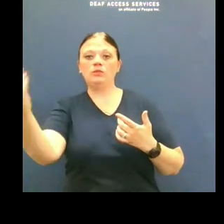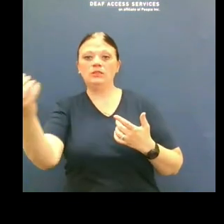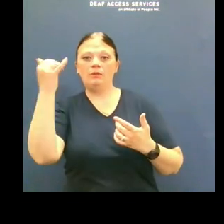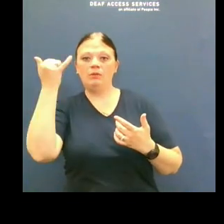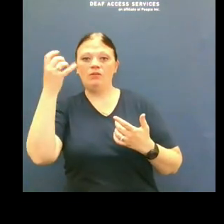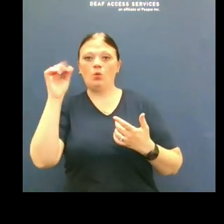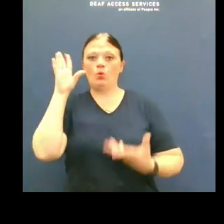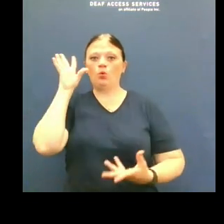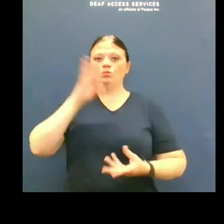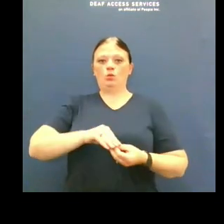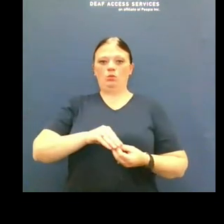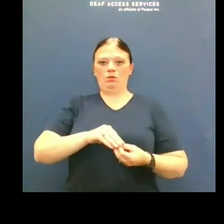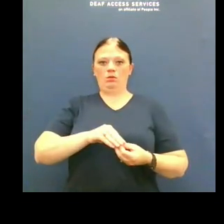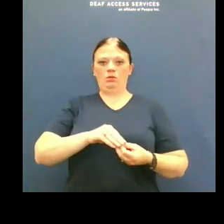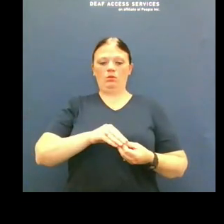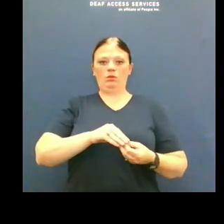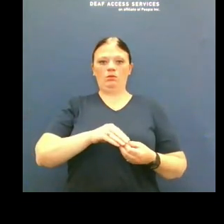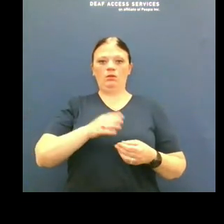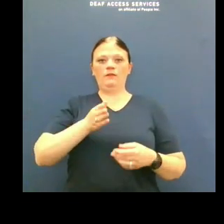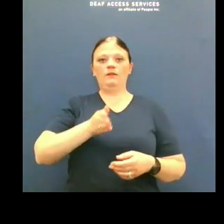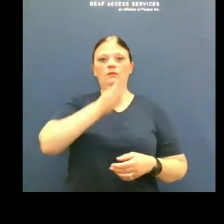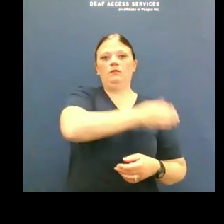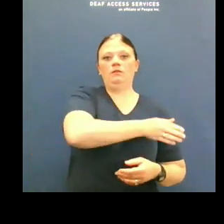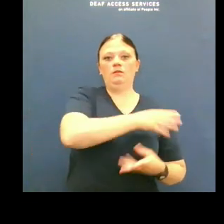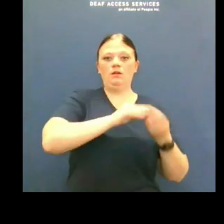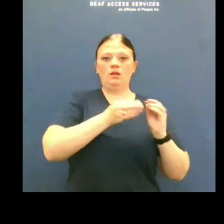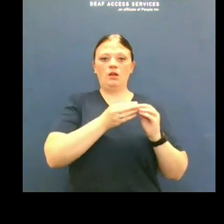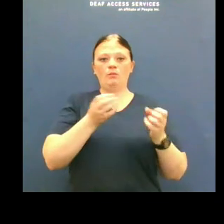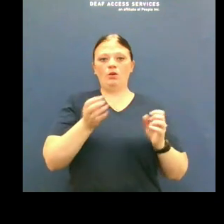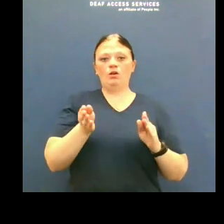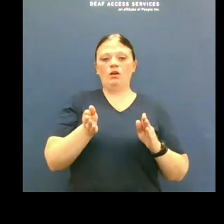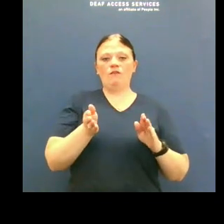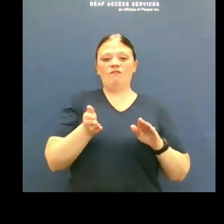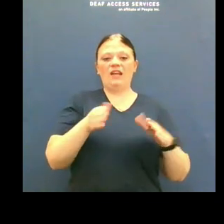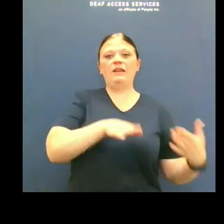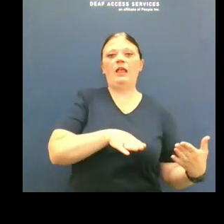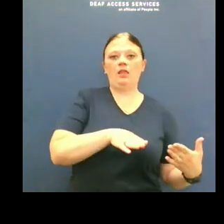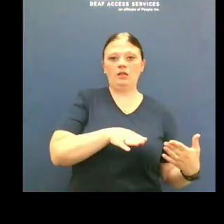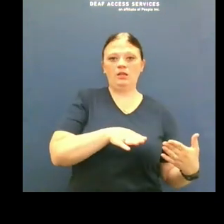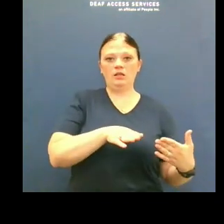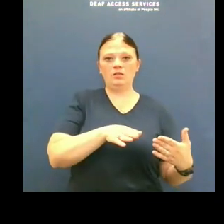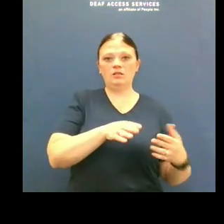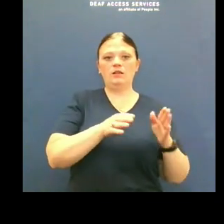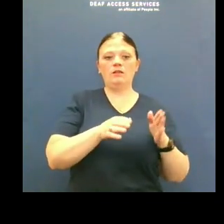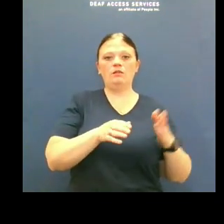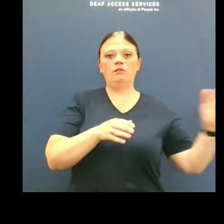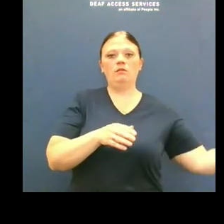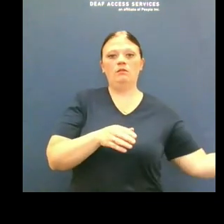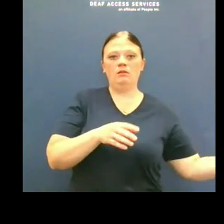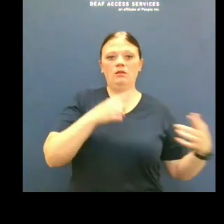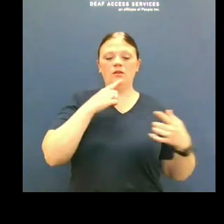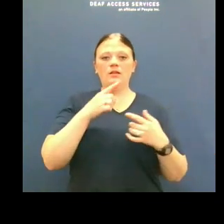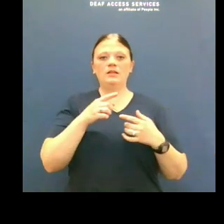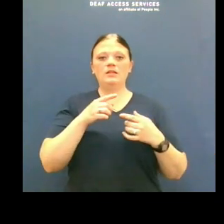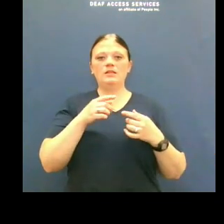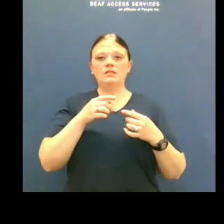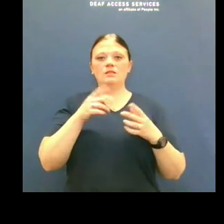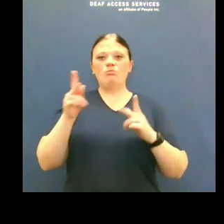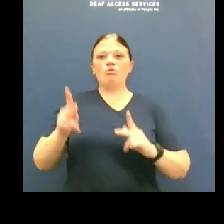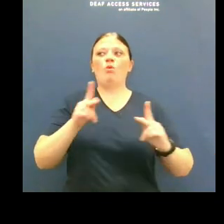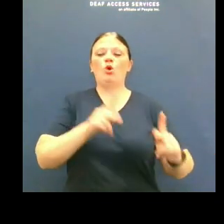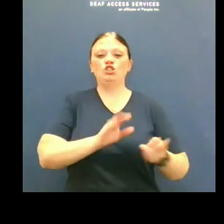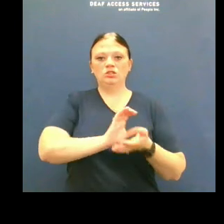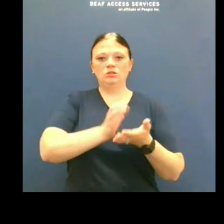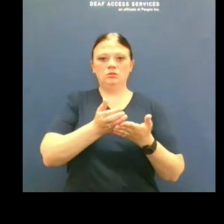or total. The next column is looking at the number of fatalities by residents. The next column is looking at the proportion of